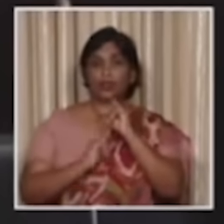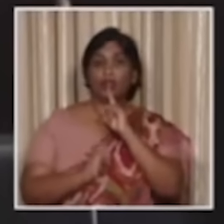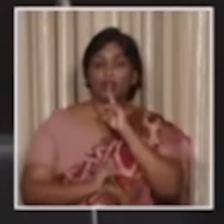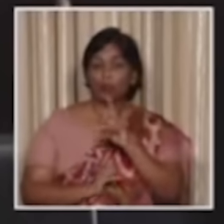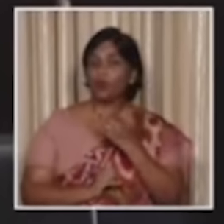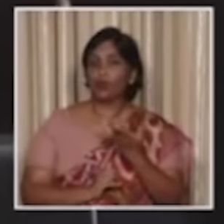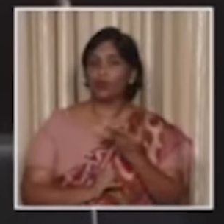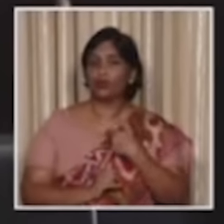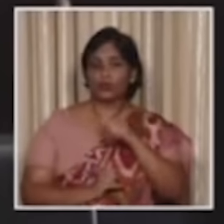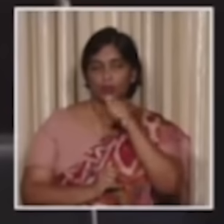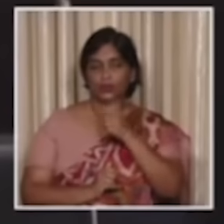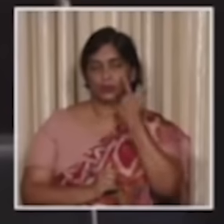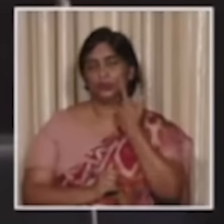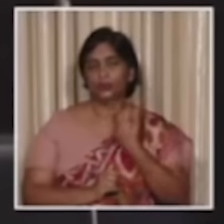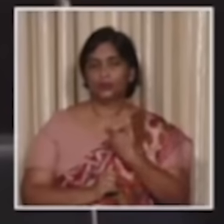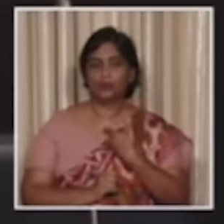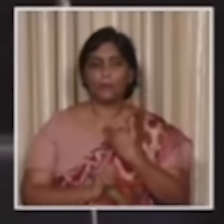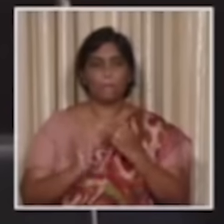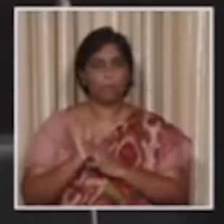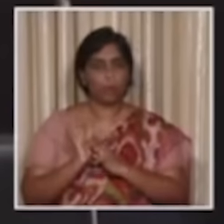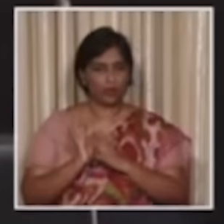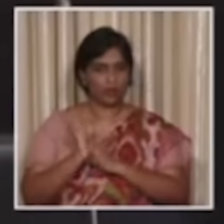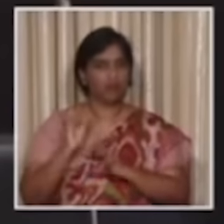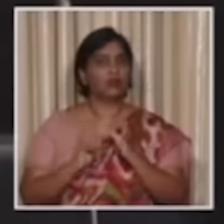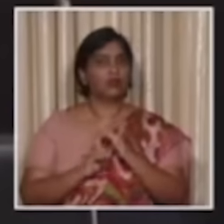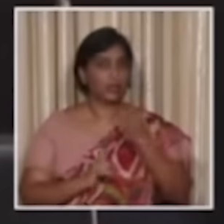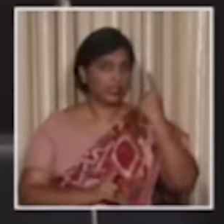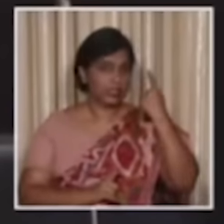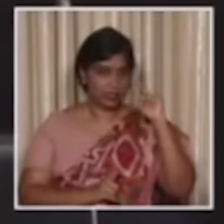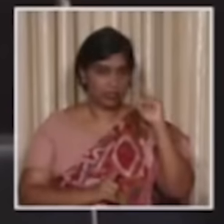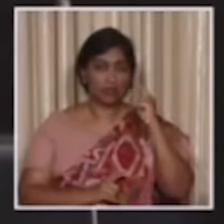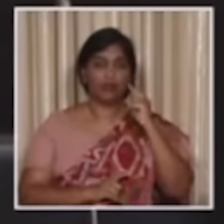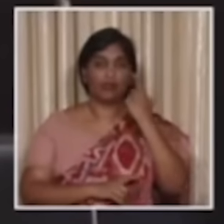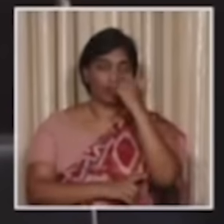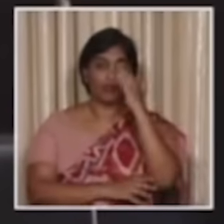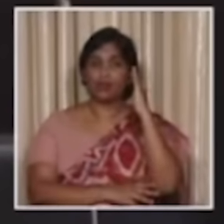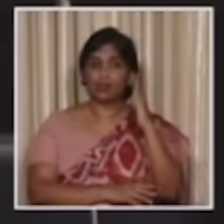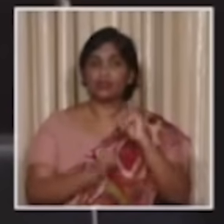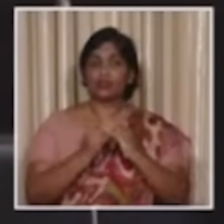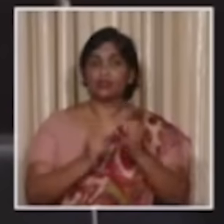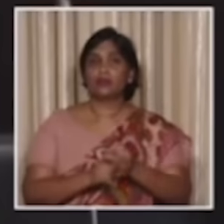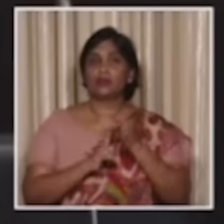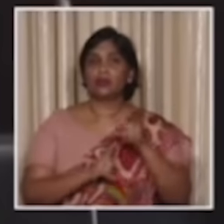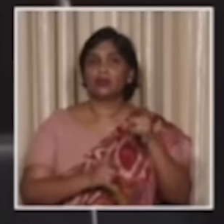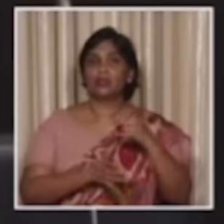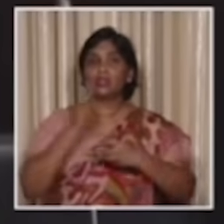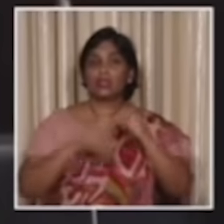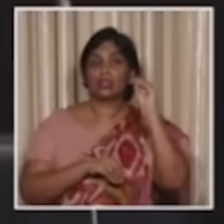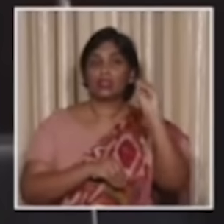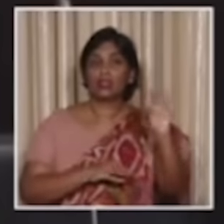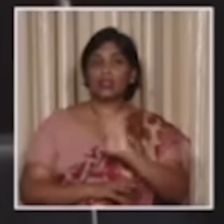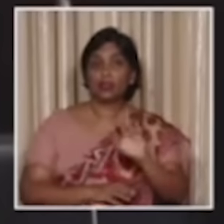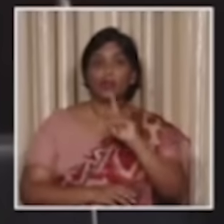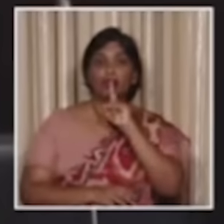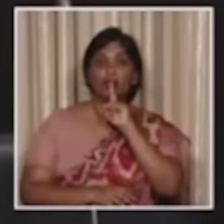kawuda man itama kana gaatu wenawa. Ape manusha nanayakkara mattuma iyye etuma me Sajit Premadasa mattumanta chanda denna epai kiyala